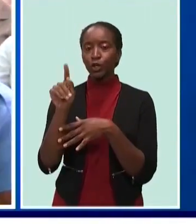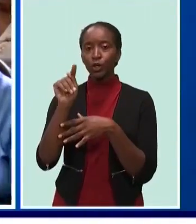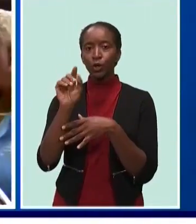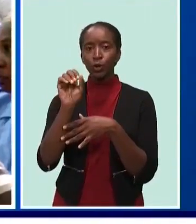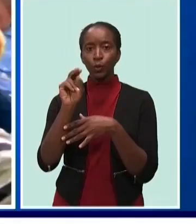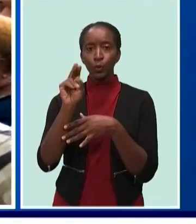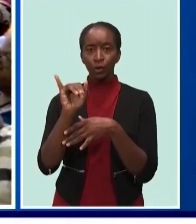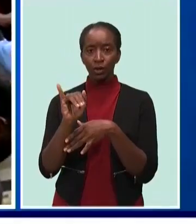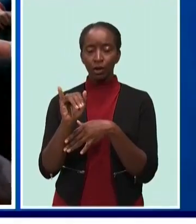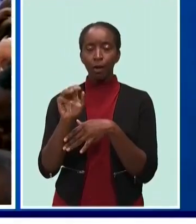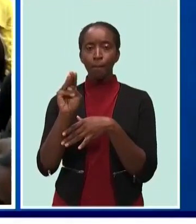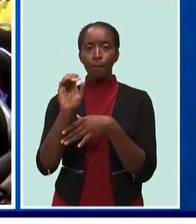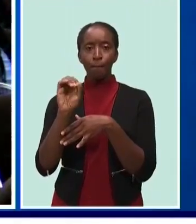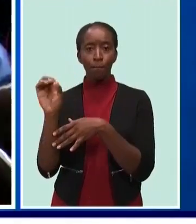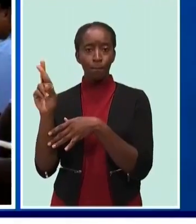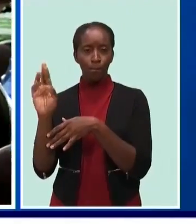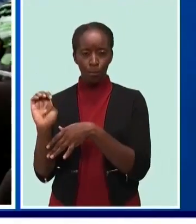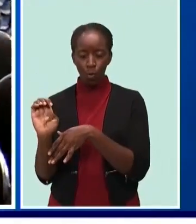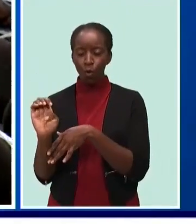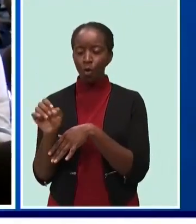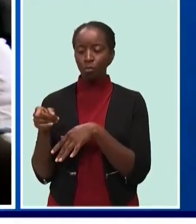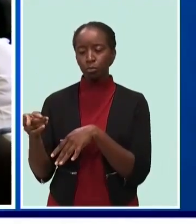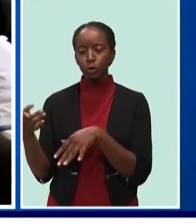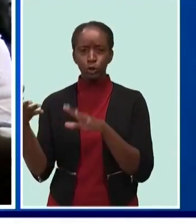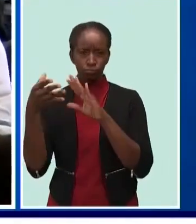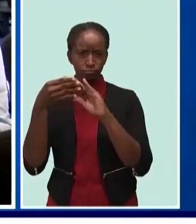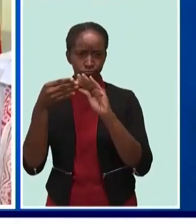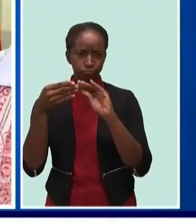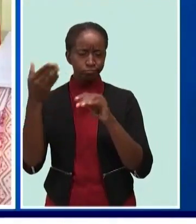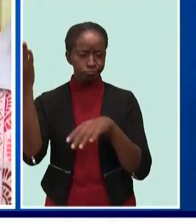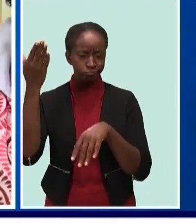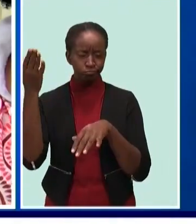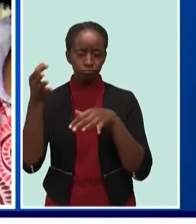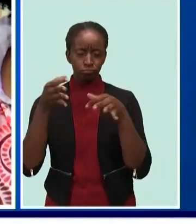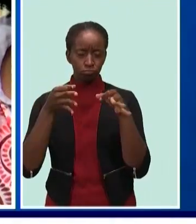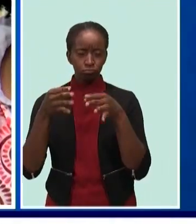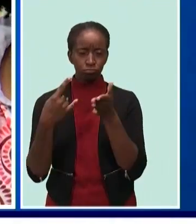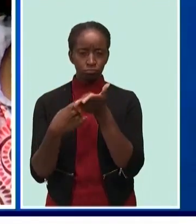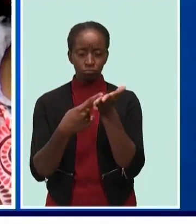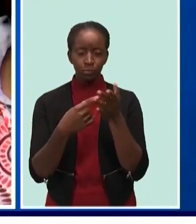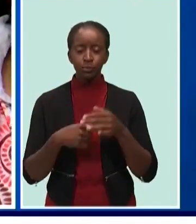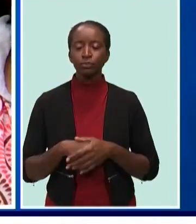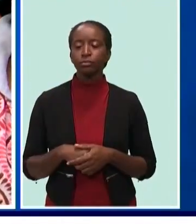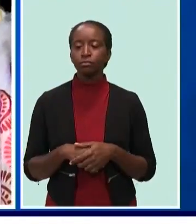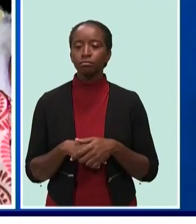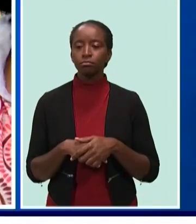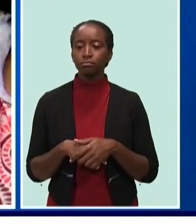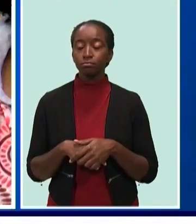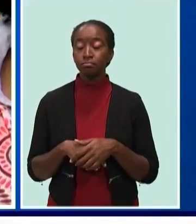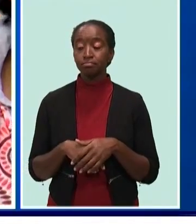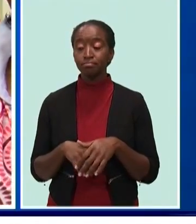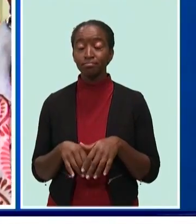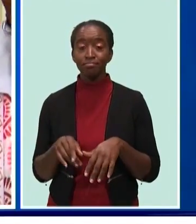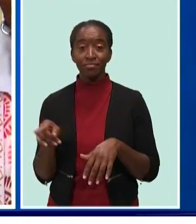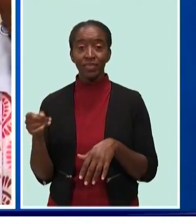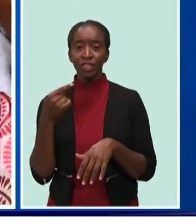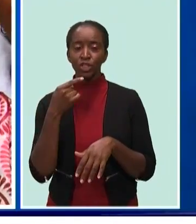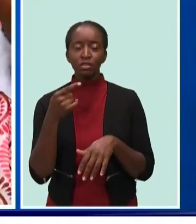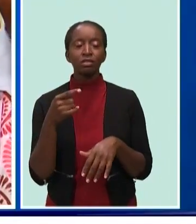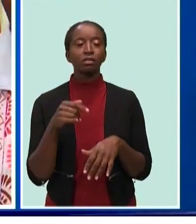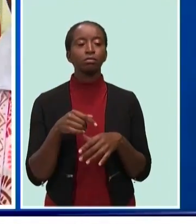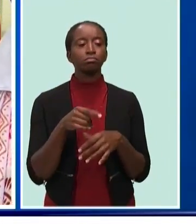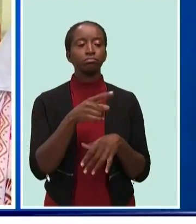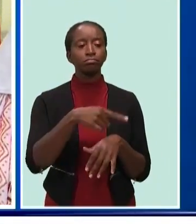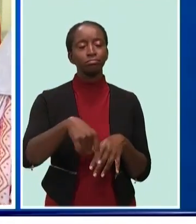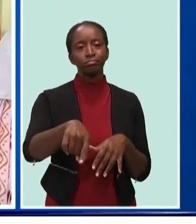workers to be affected by any changes is still to be determined. There was a wider perspective being put out there of